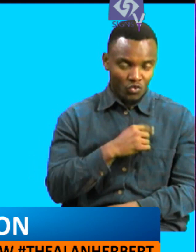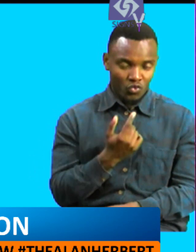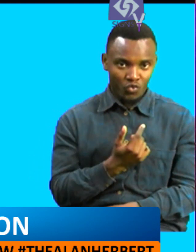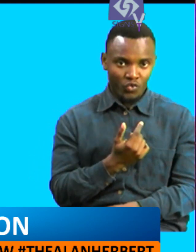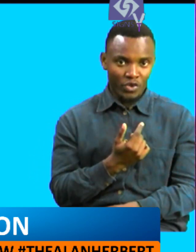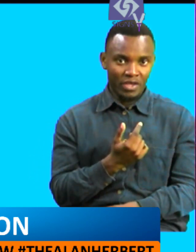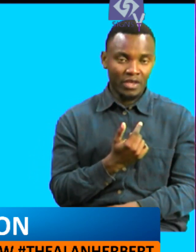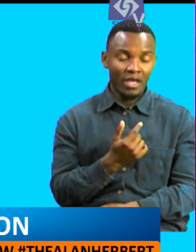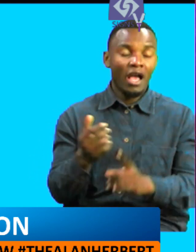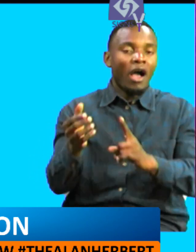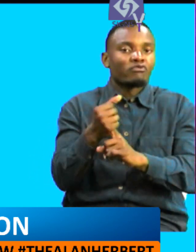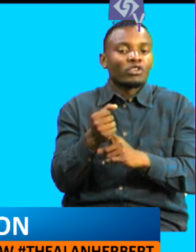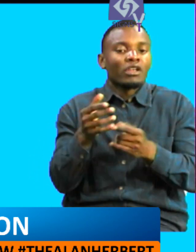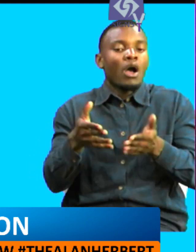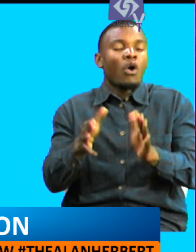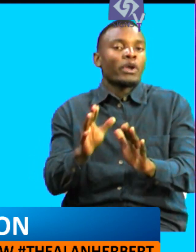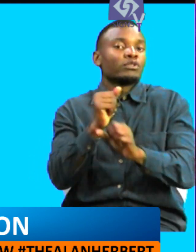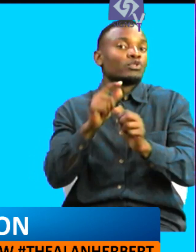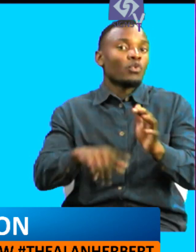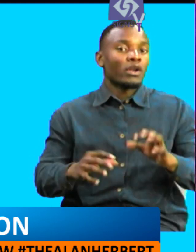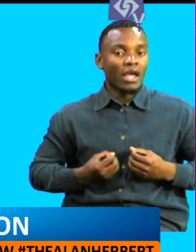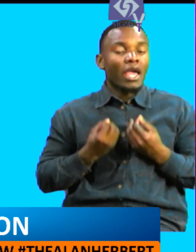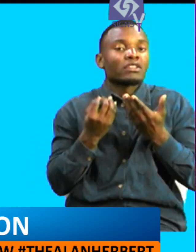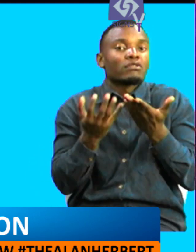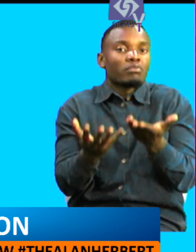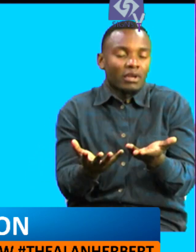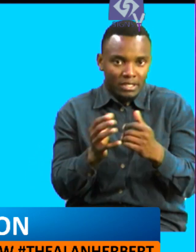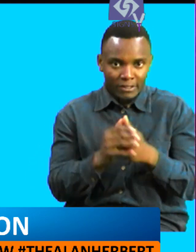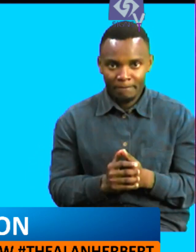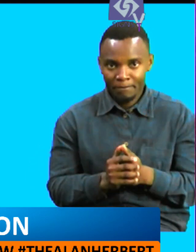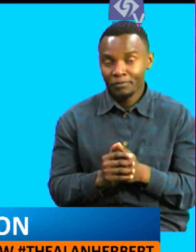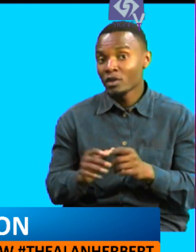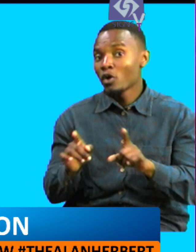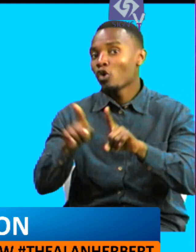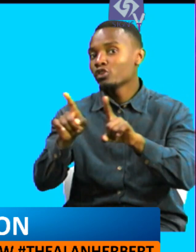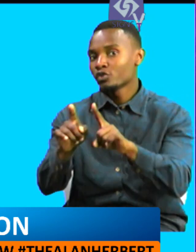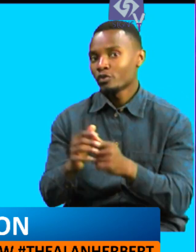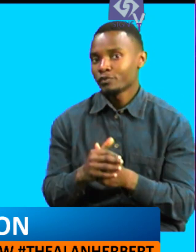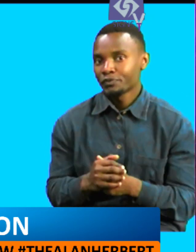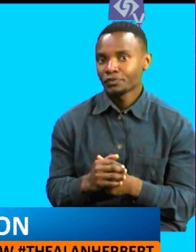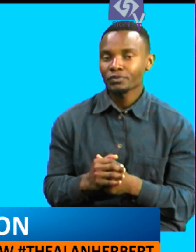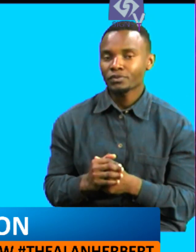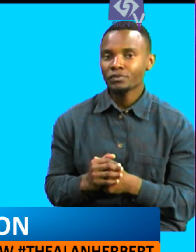built. We have found our way to be, and then also